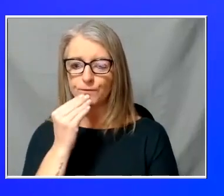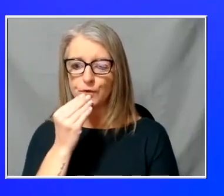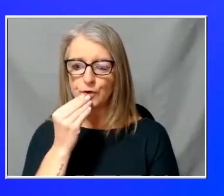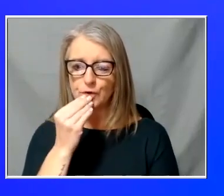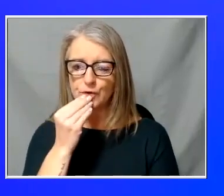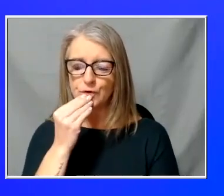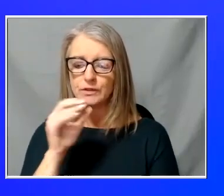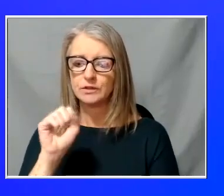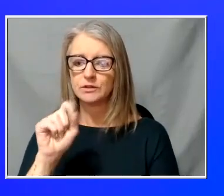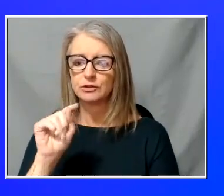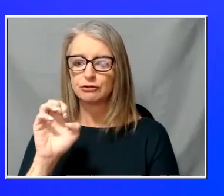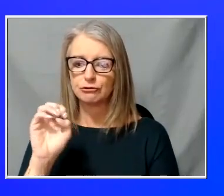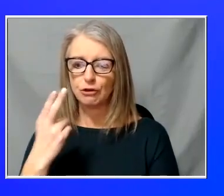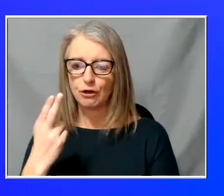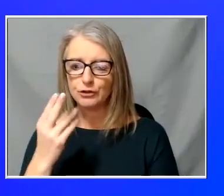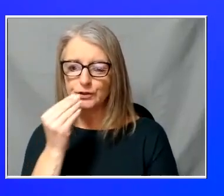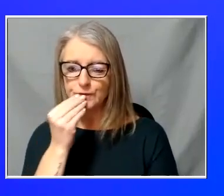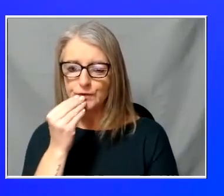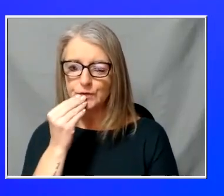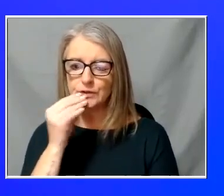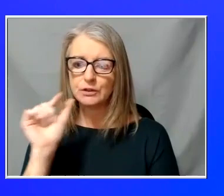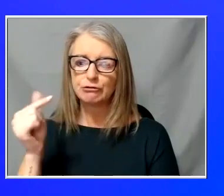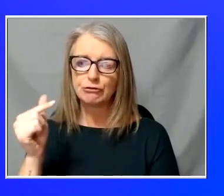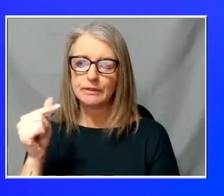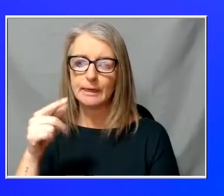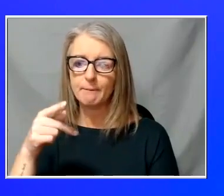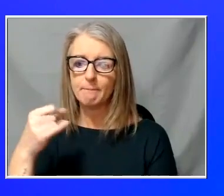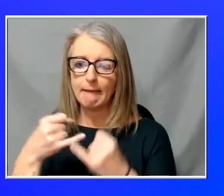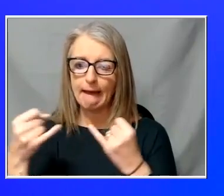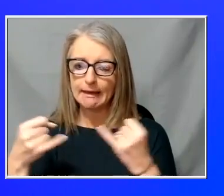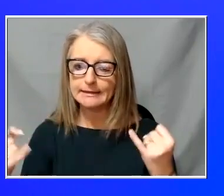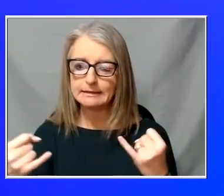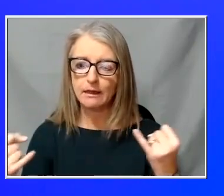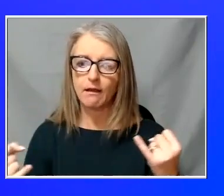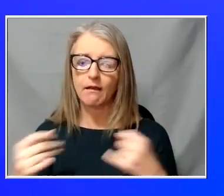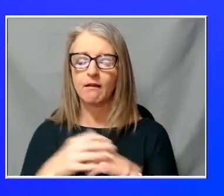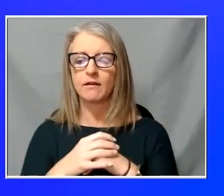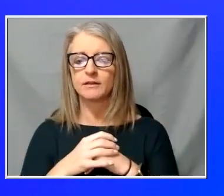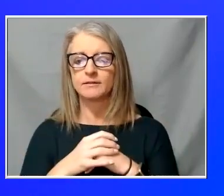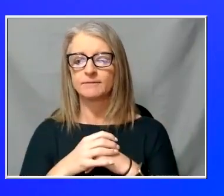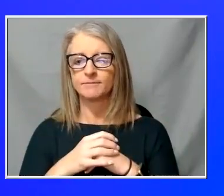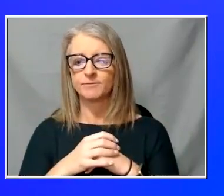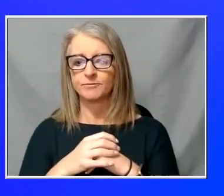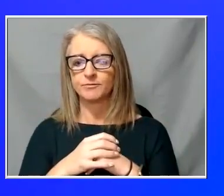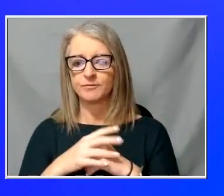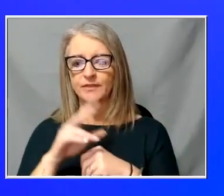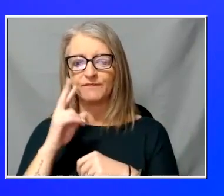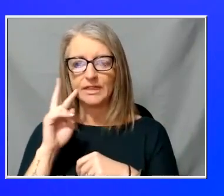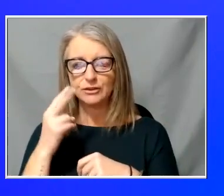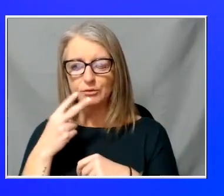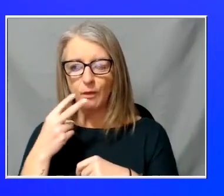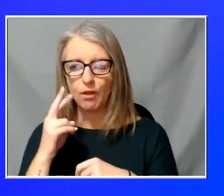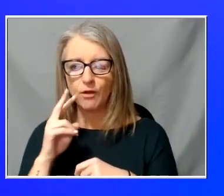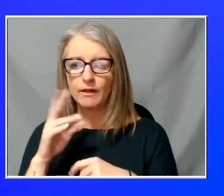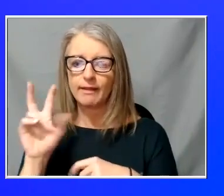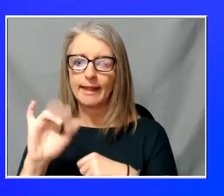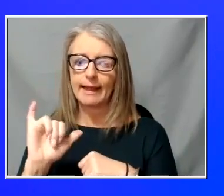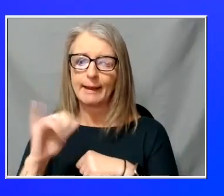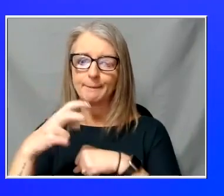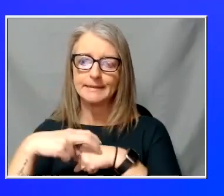starchy foods, grains, pasta, noodles, starchy vegetable like